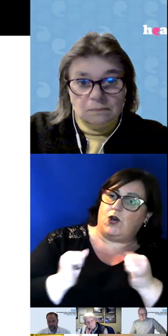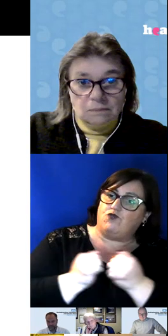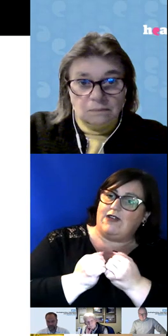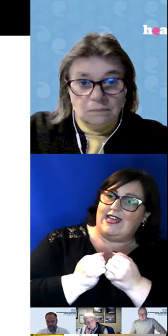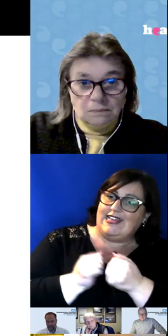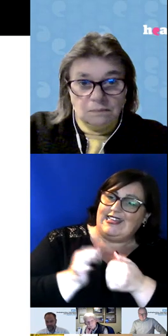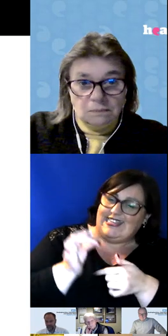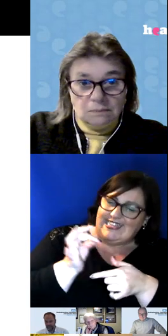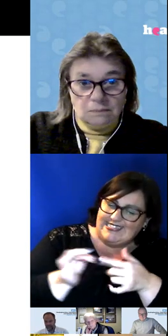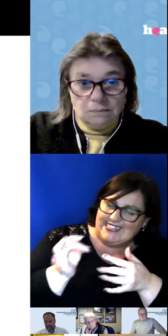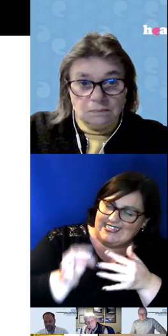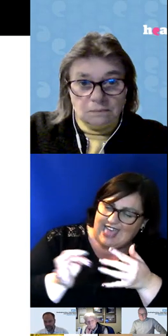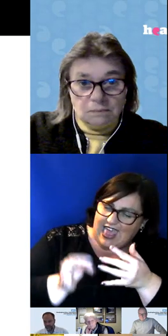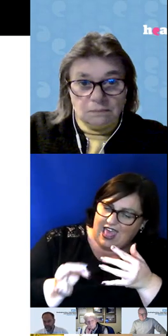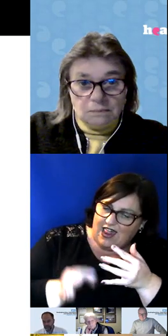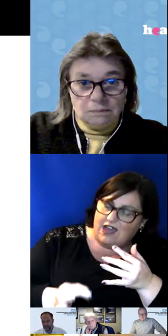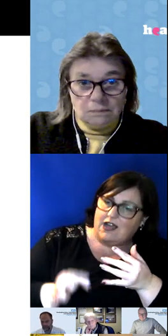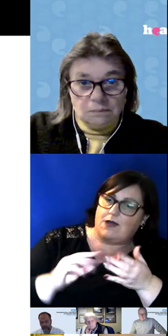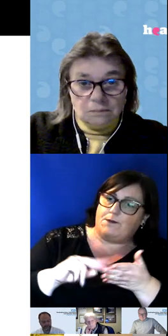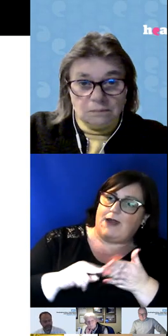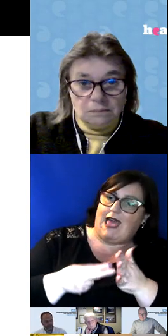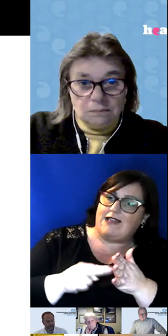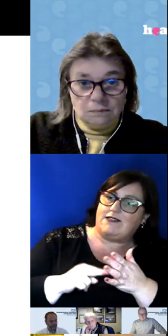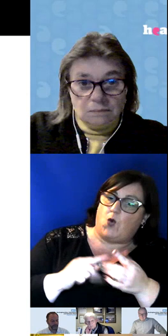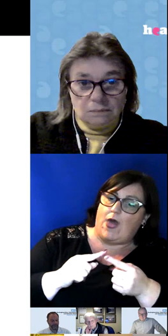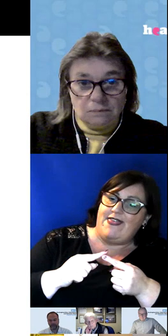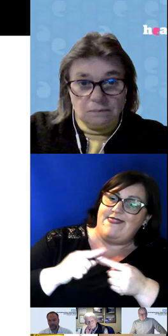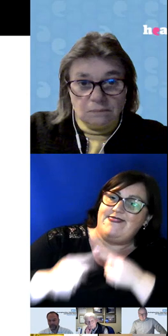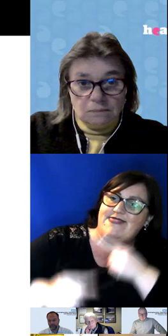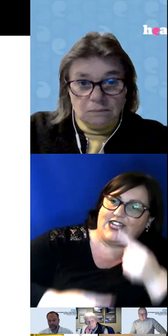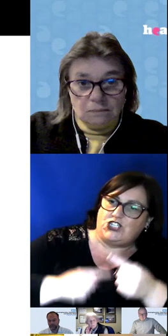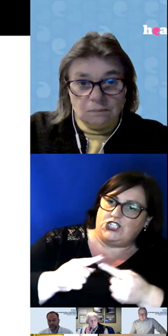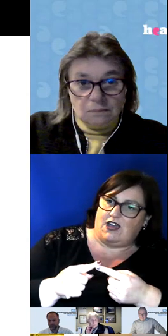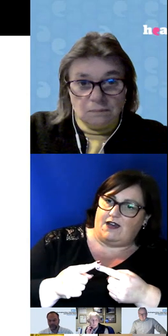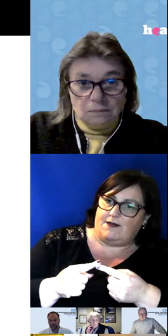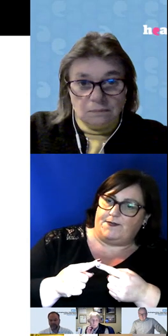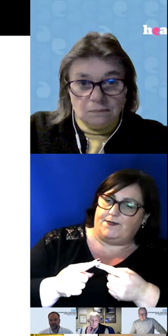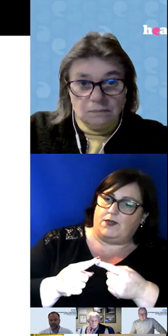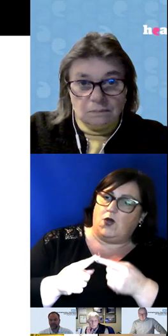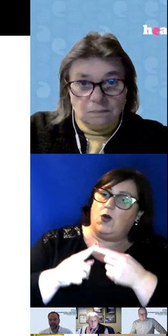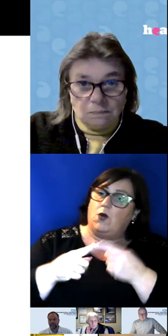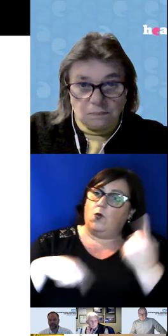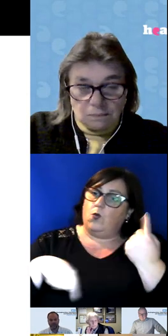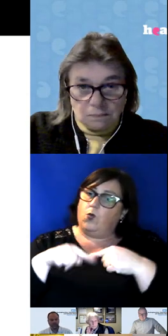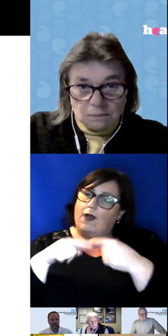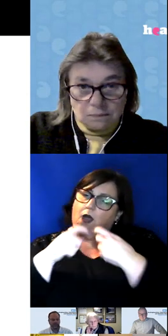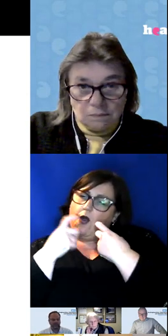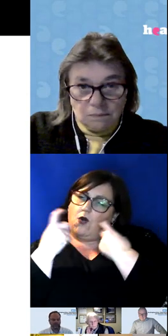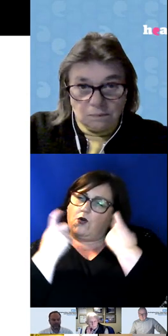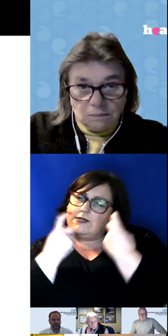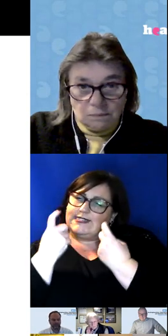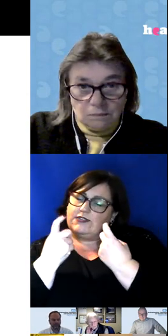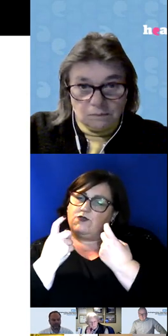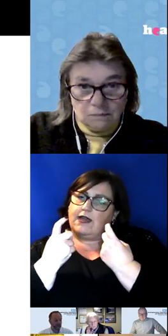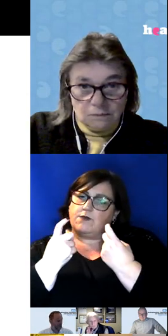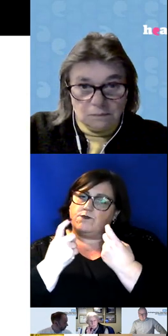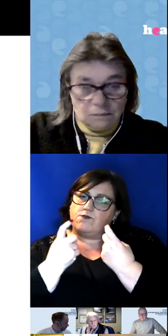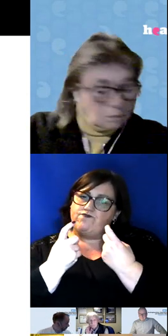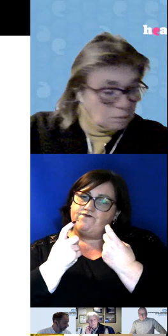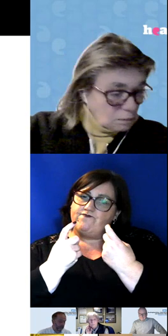year. One of the most important things that we're considering as an input to that process will be the priorities that have